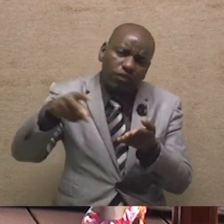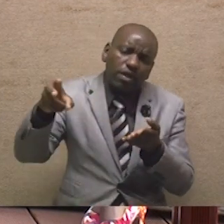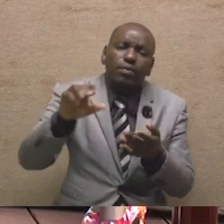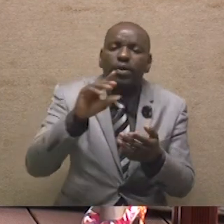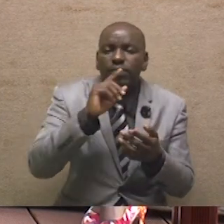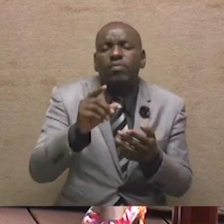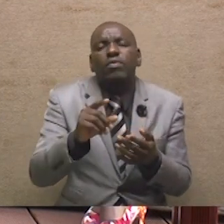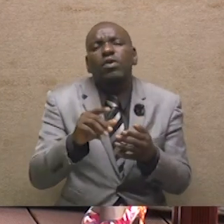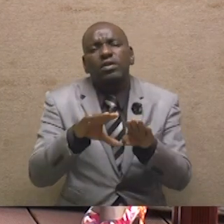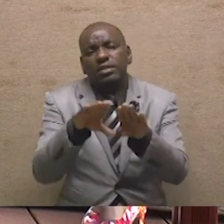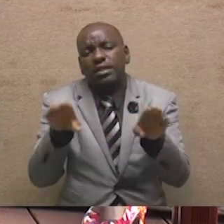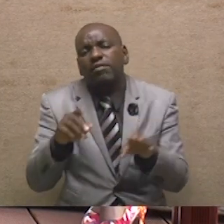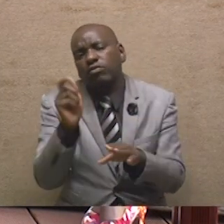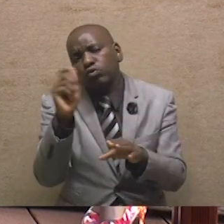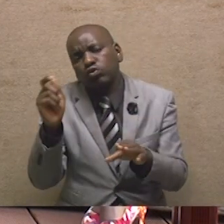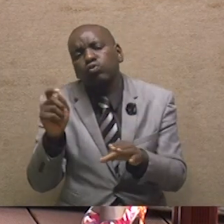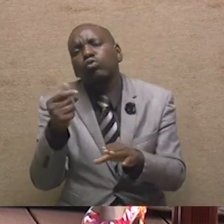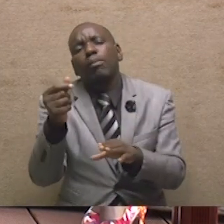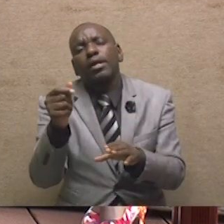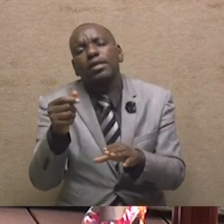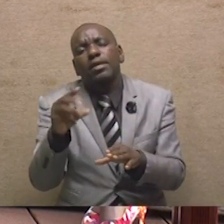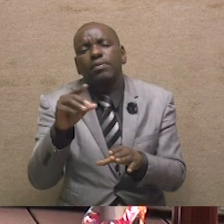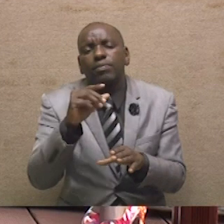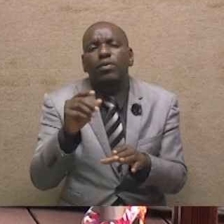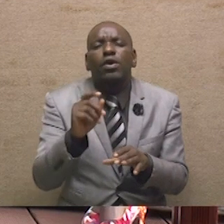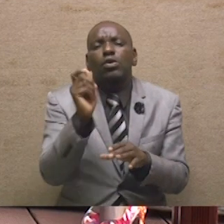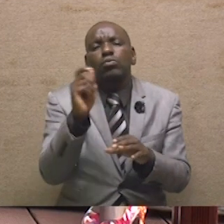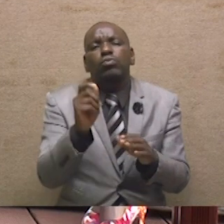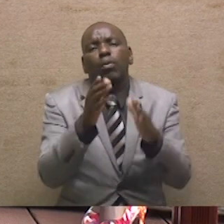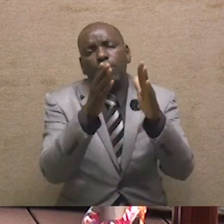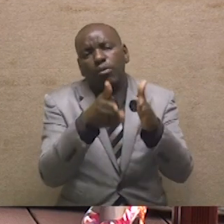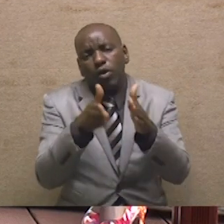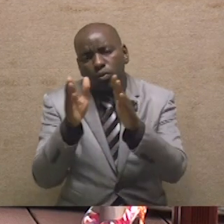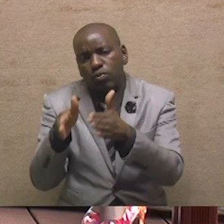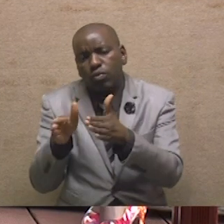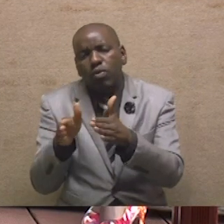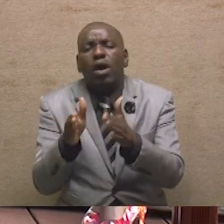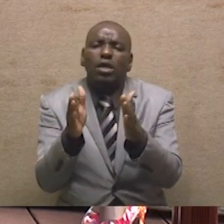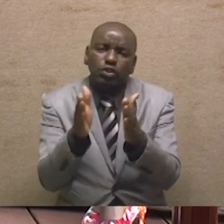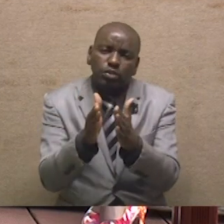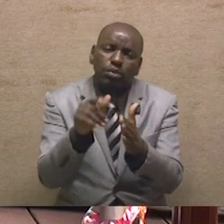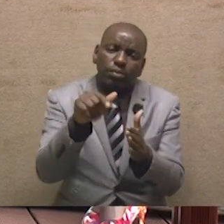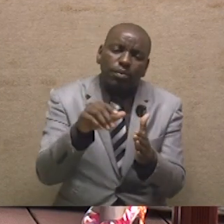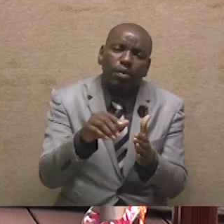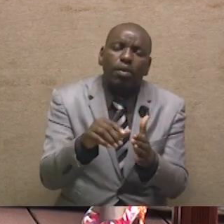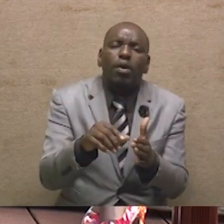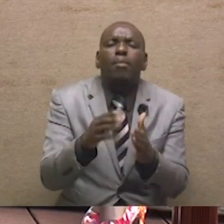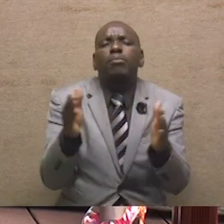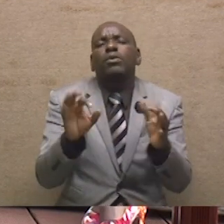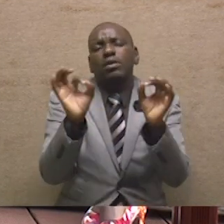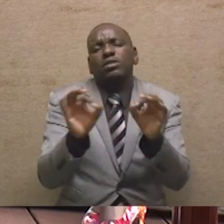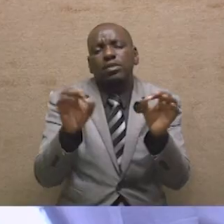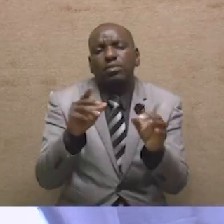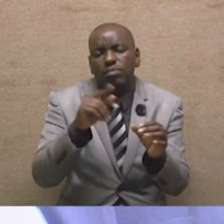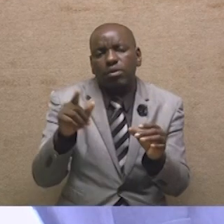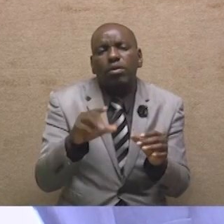are far away, or they're finding that the level of school fees or the classroom